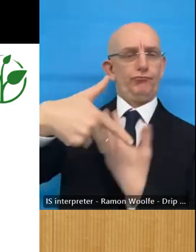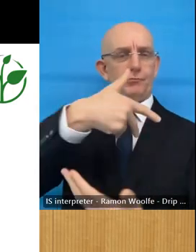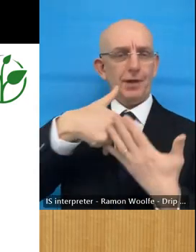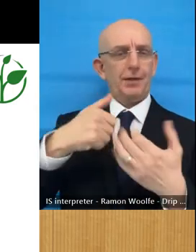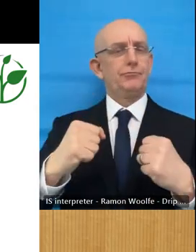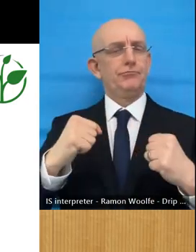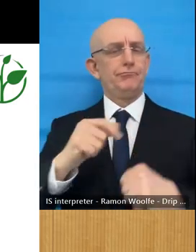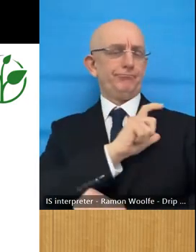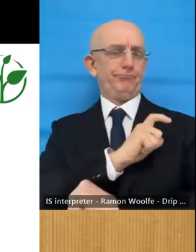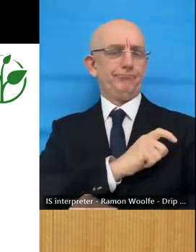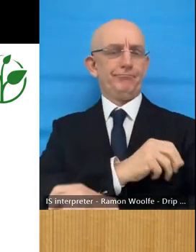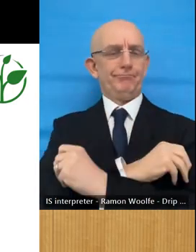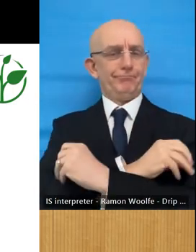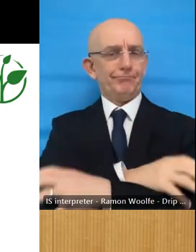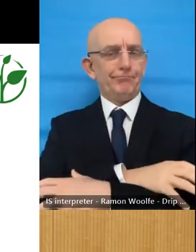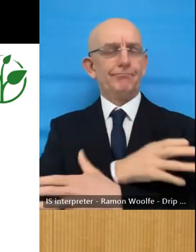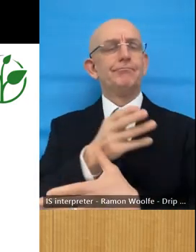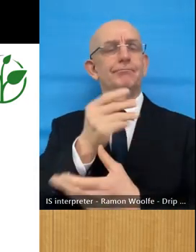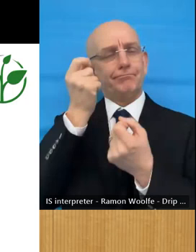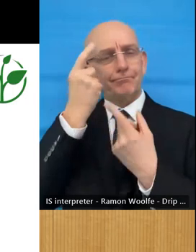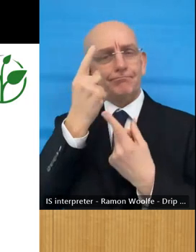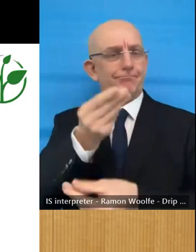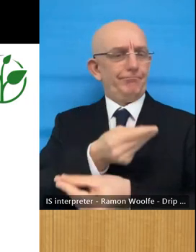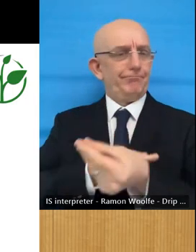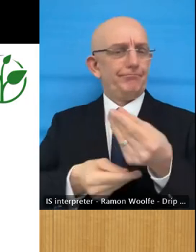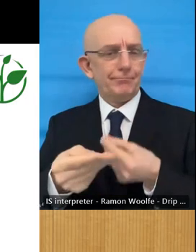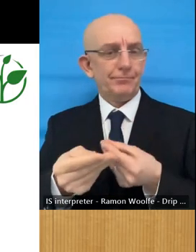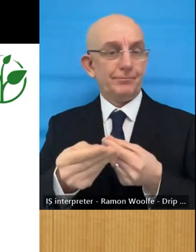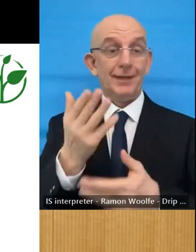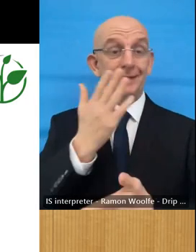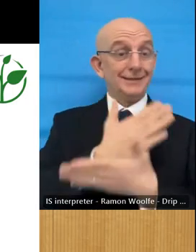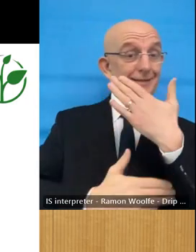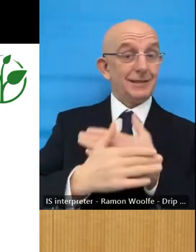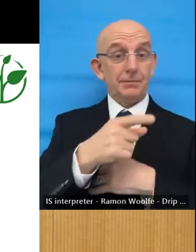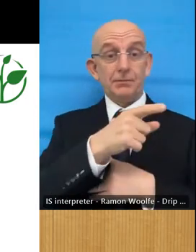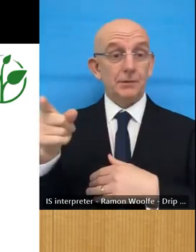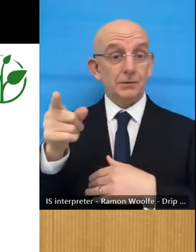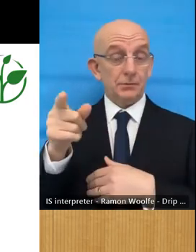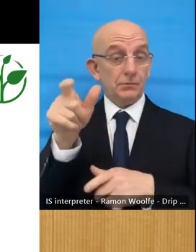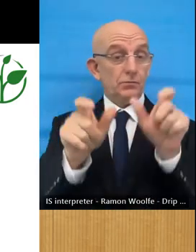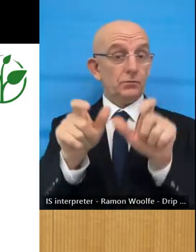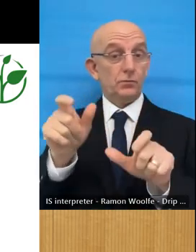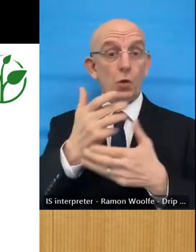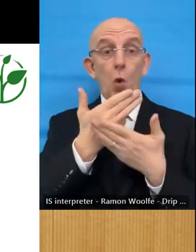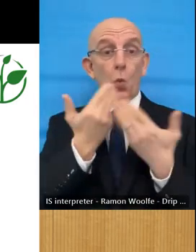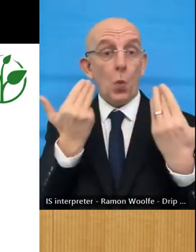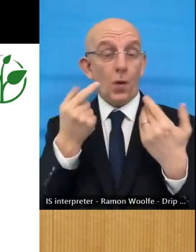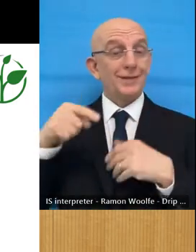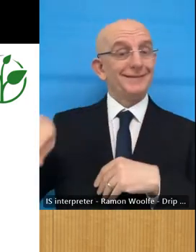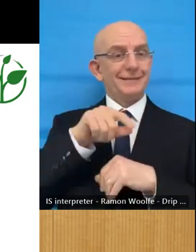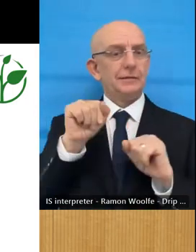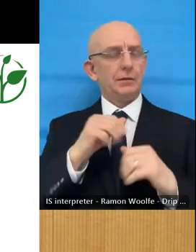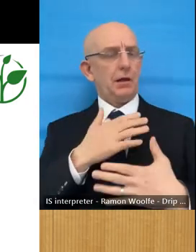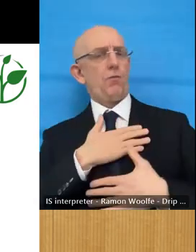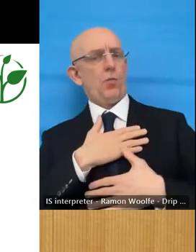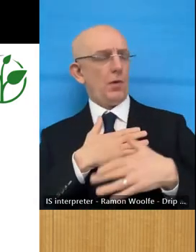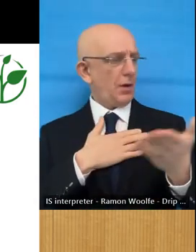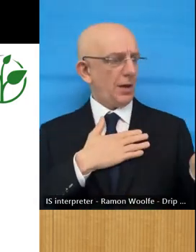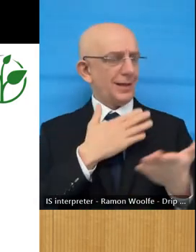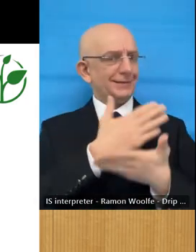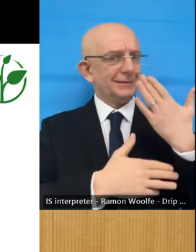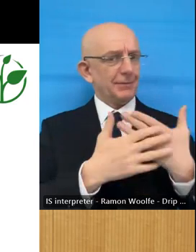a multicultural community of, as said, 34 nationalities and 13 religions. So integration